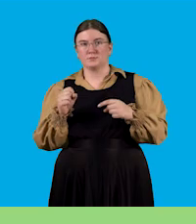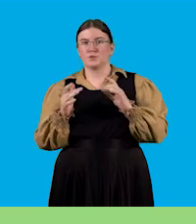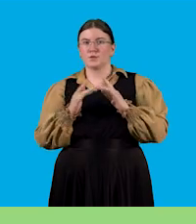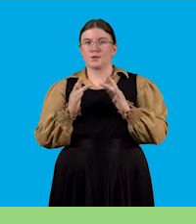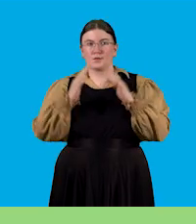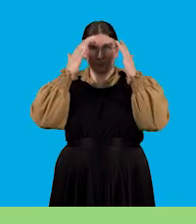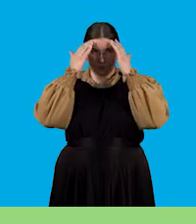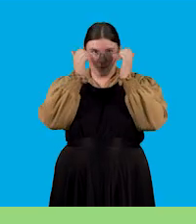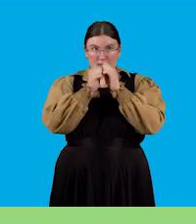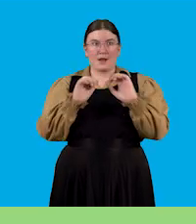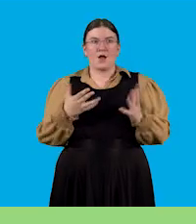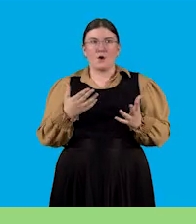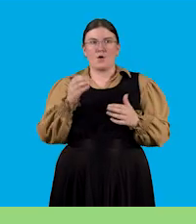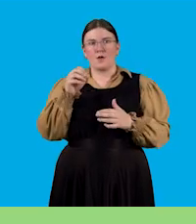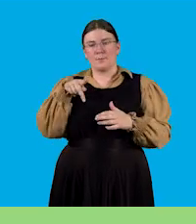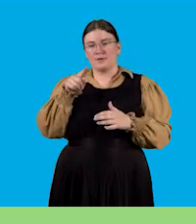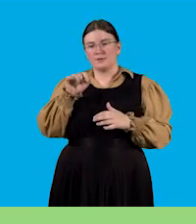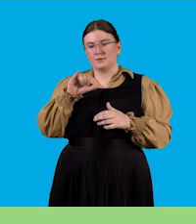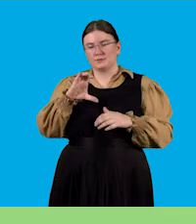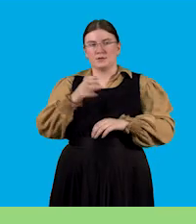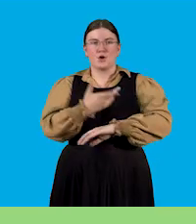the optic nerve.